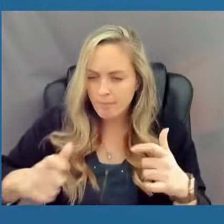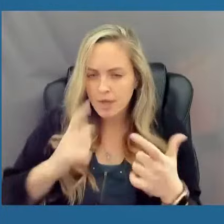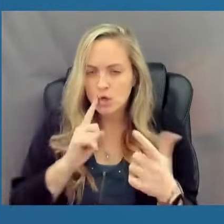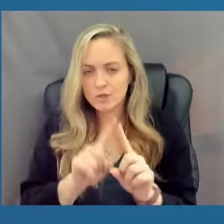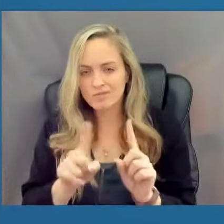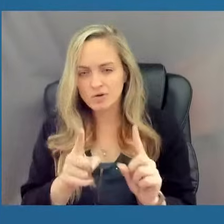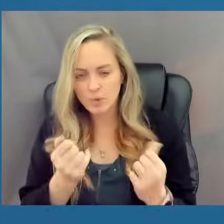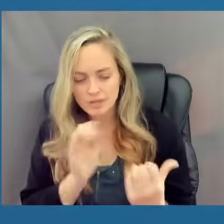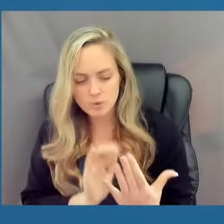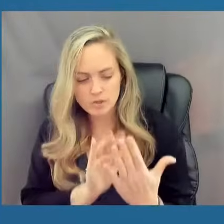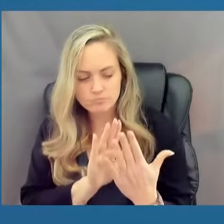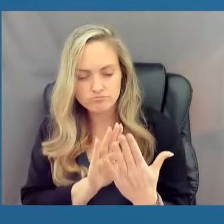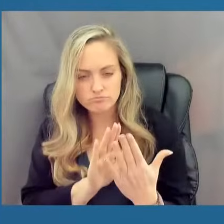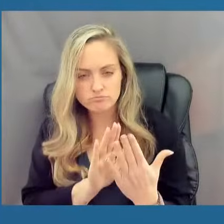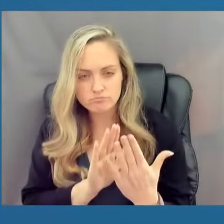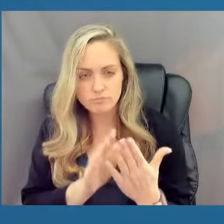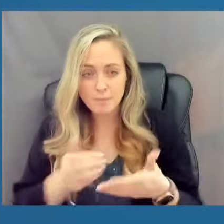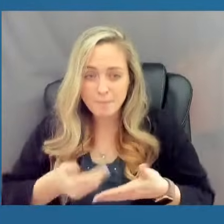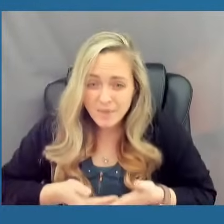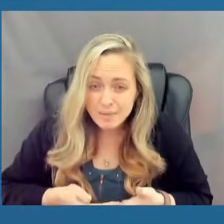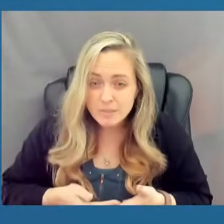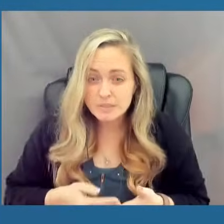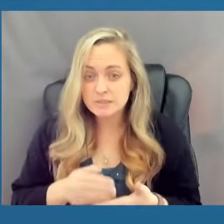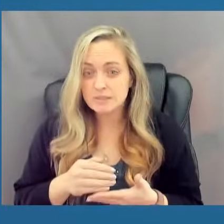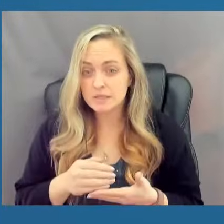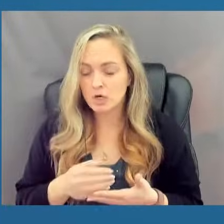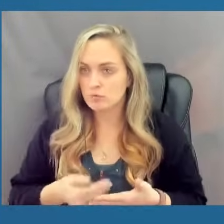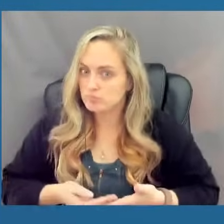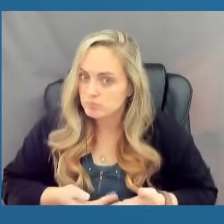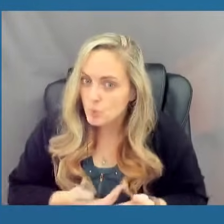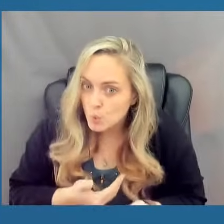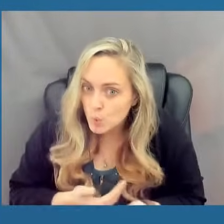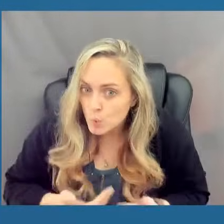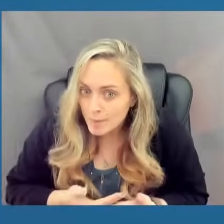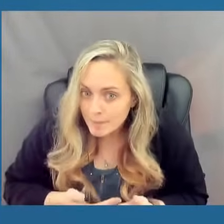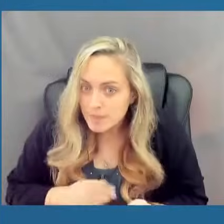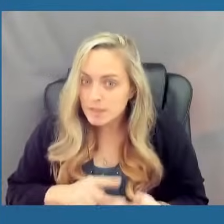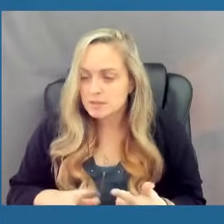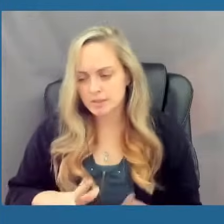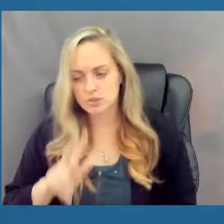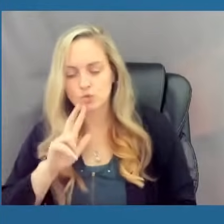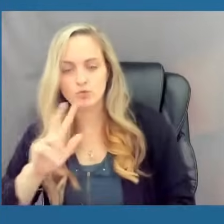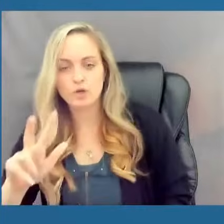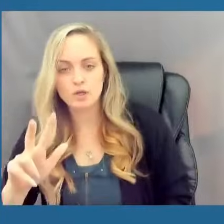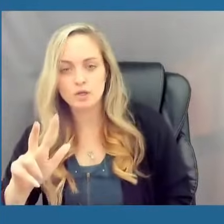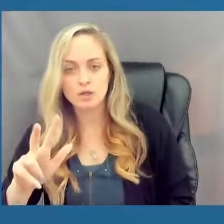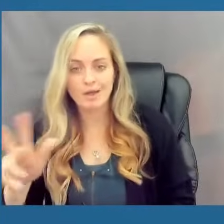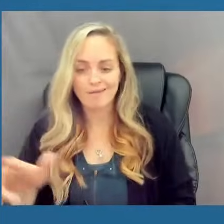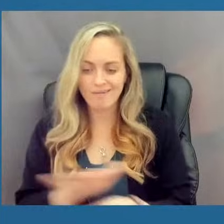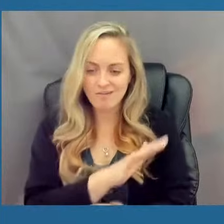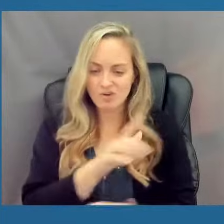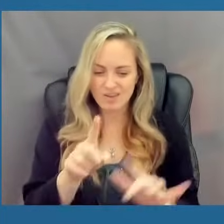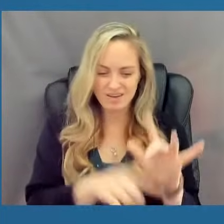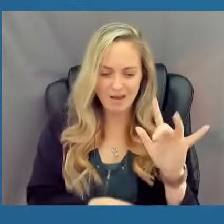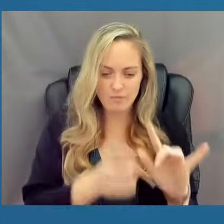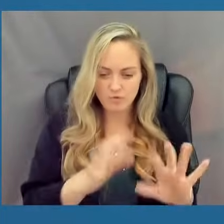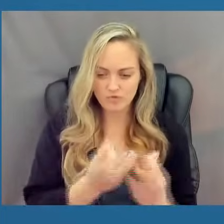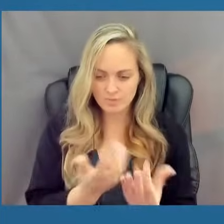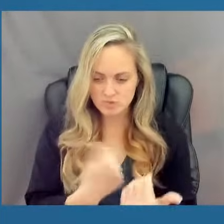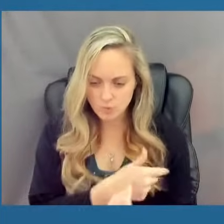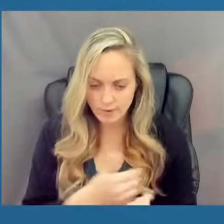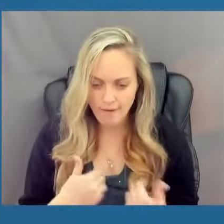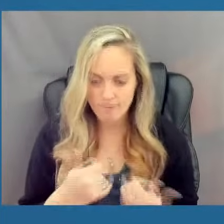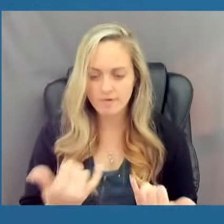with babies that are infants all the way up to 3-year-olds and cover that gap for families that exist, because we'll work on getting